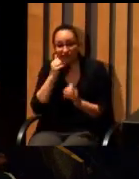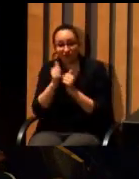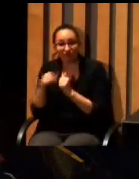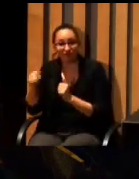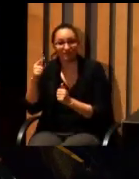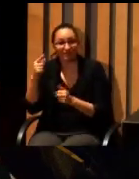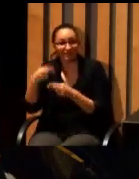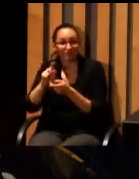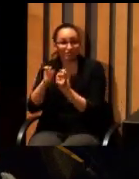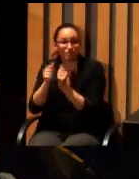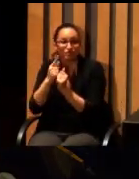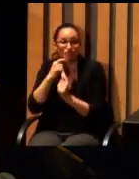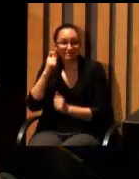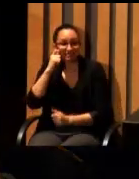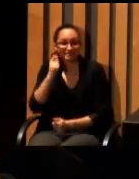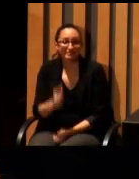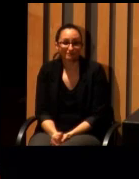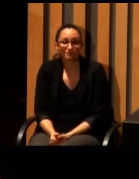right.